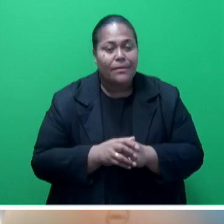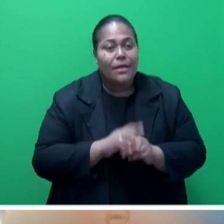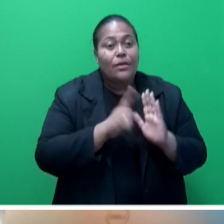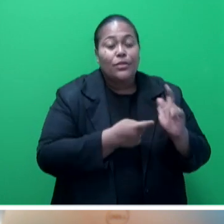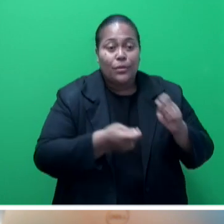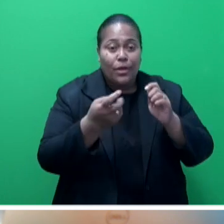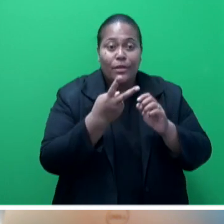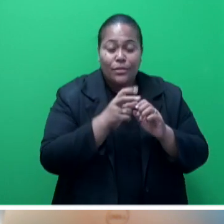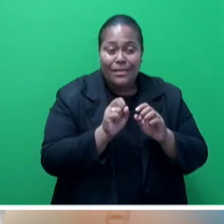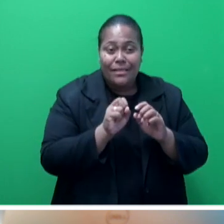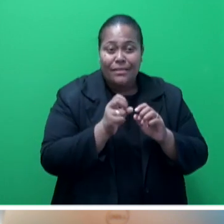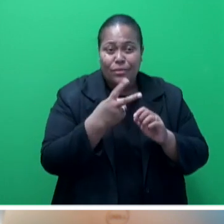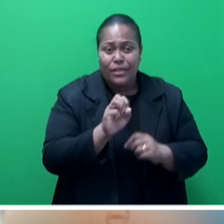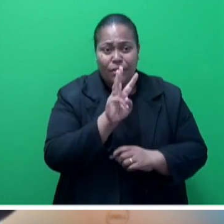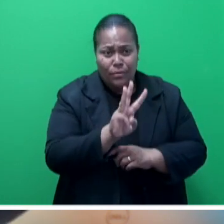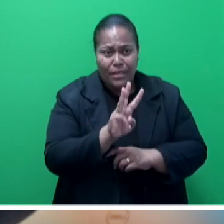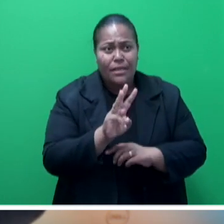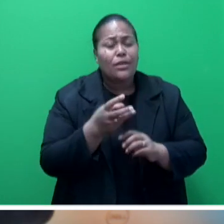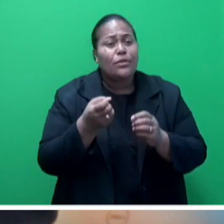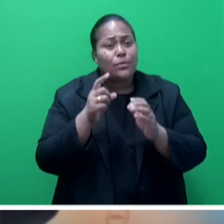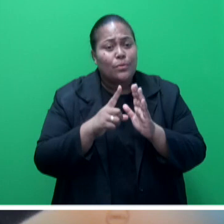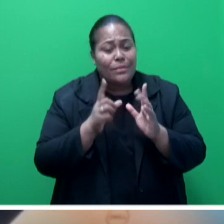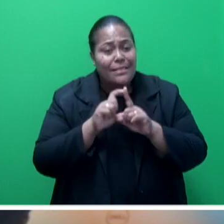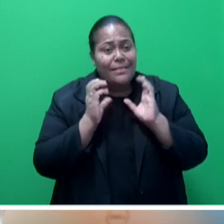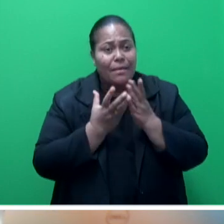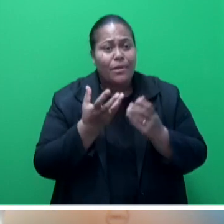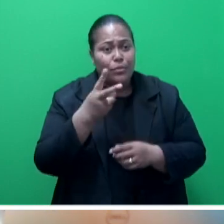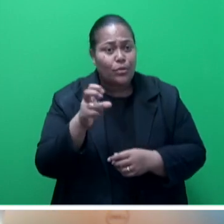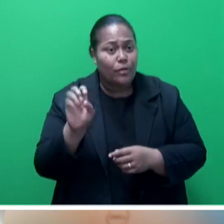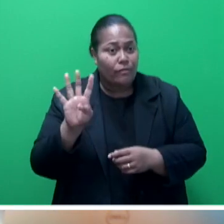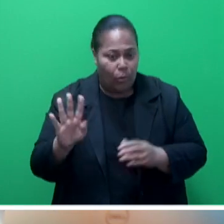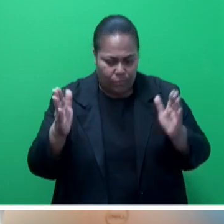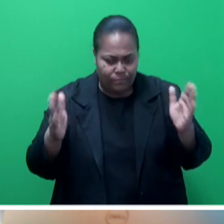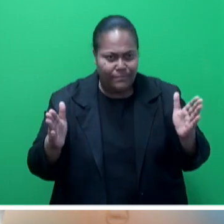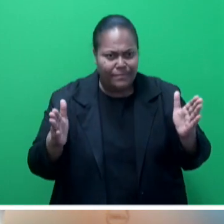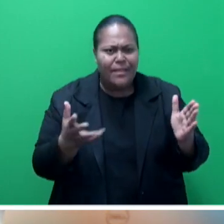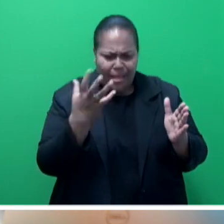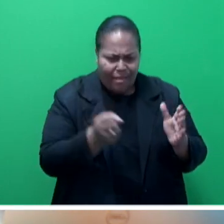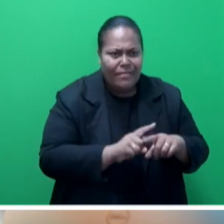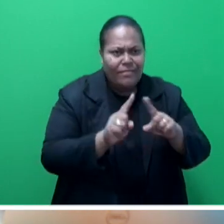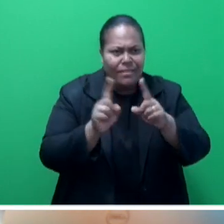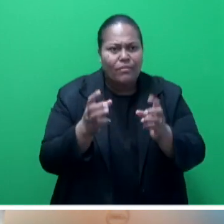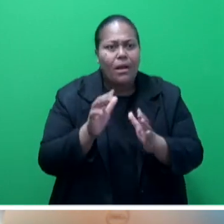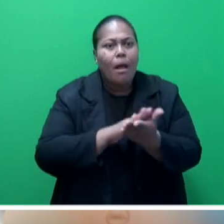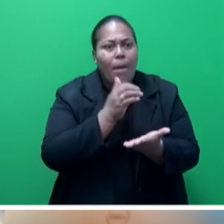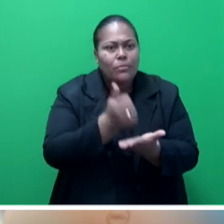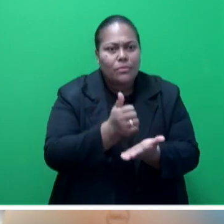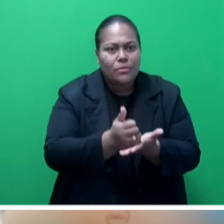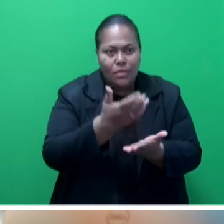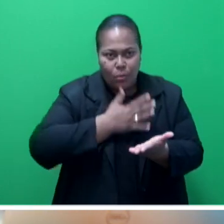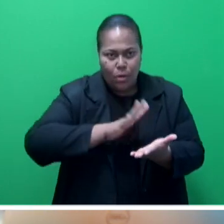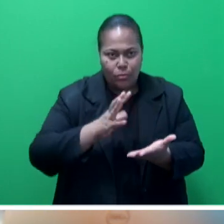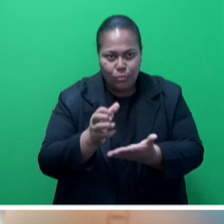31, 2024 is 1.2 million units. The total cost of commitments under the ERPA is US $31.2